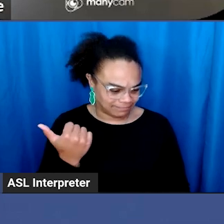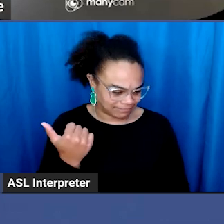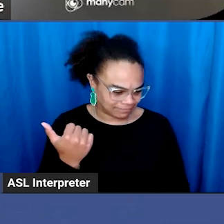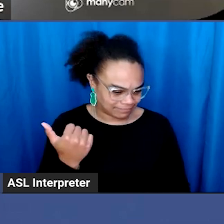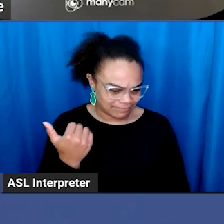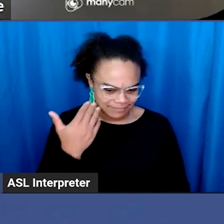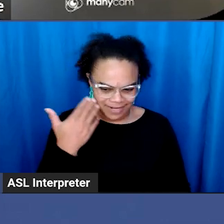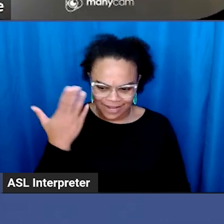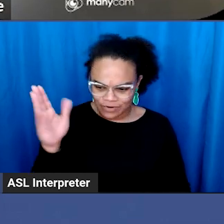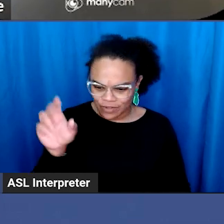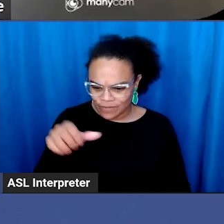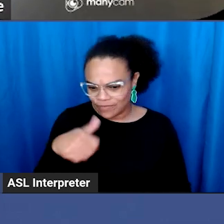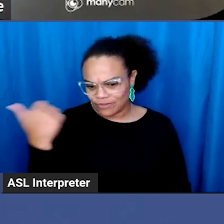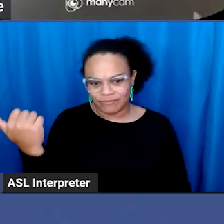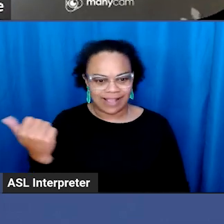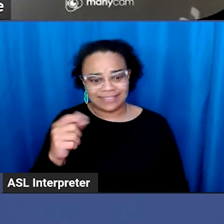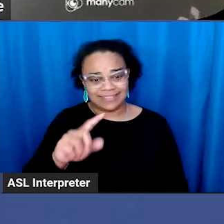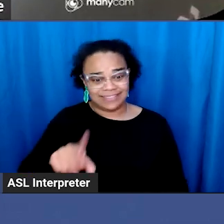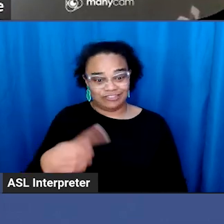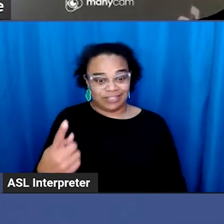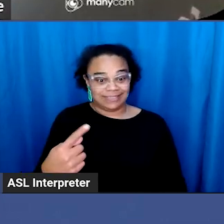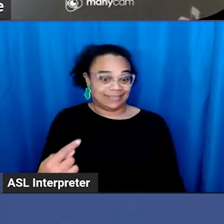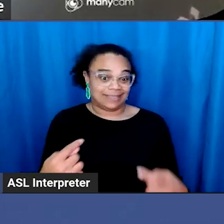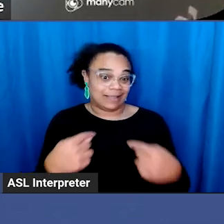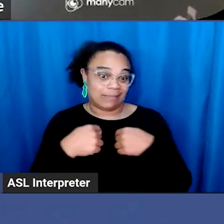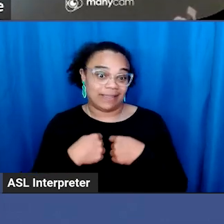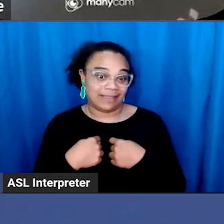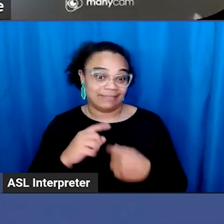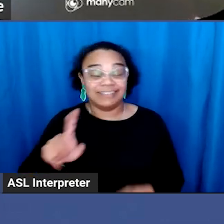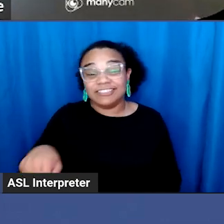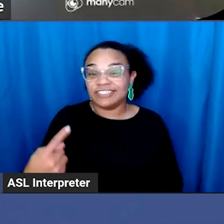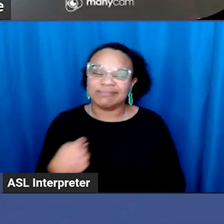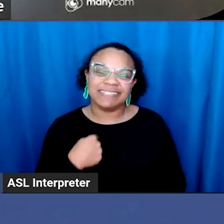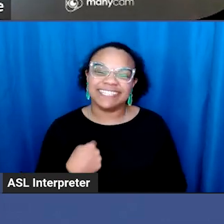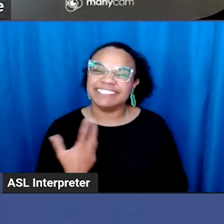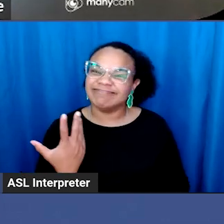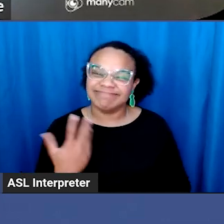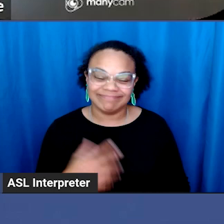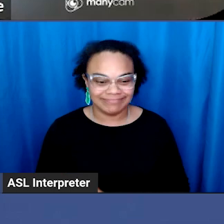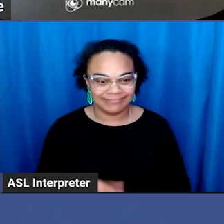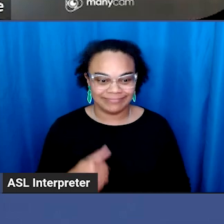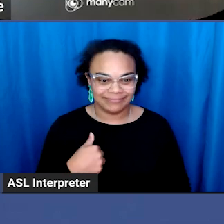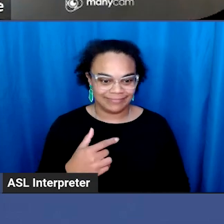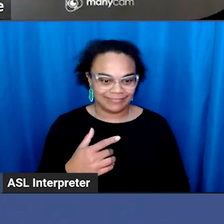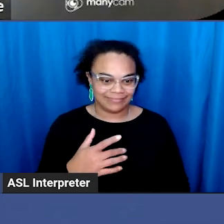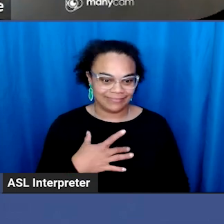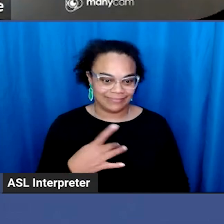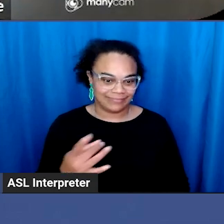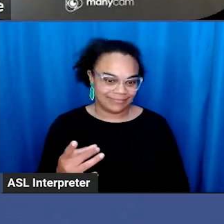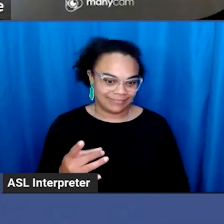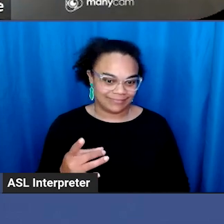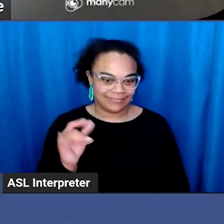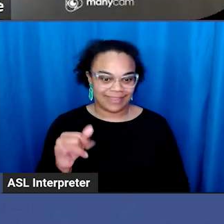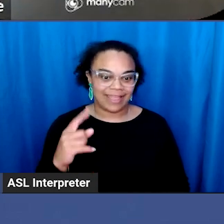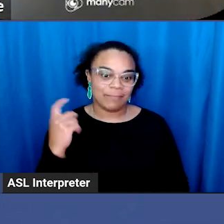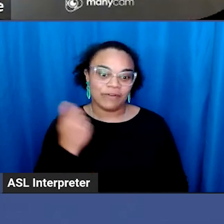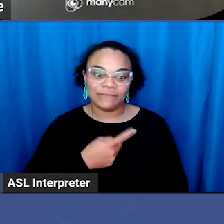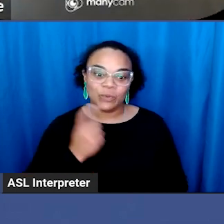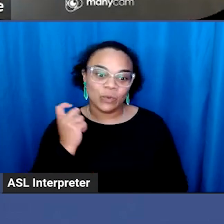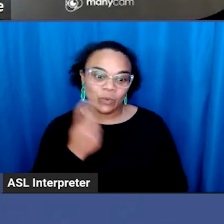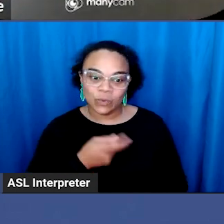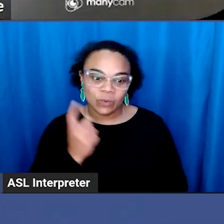I don't know, the rest is just me. Just me. I like, that